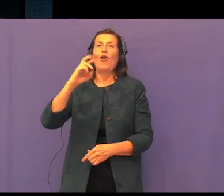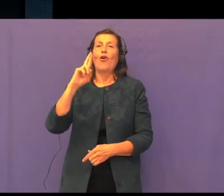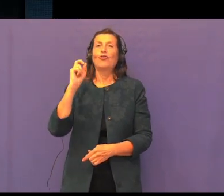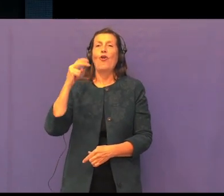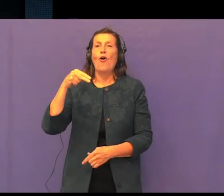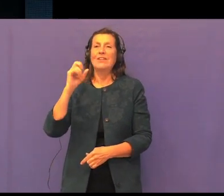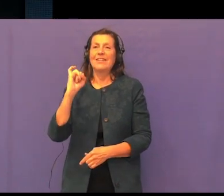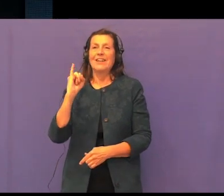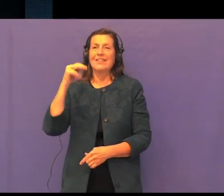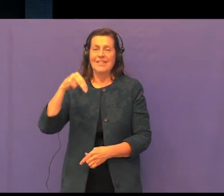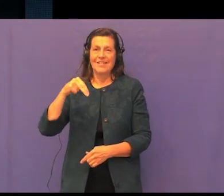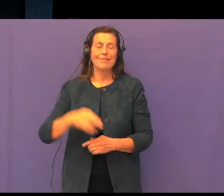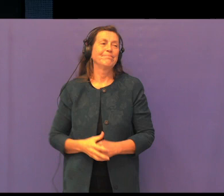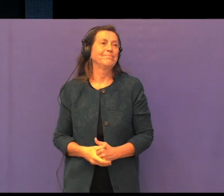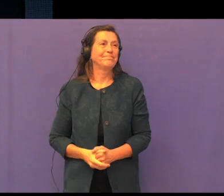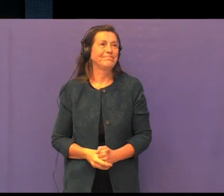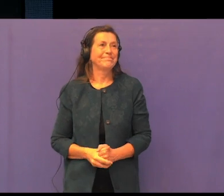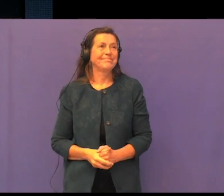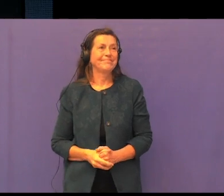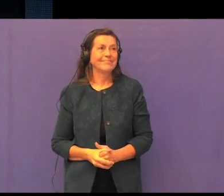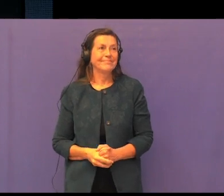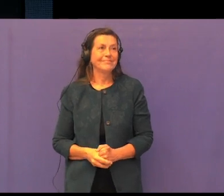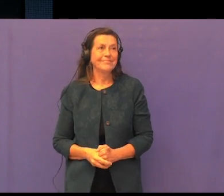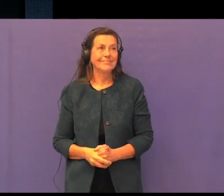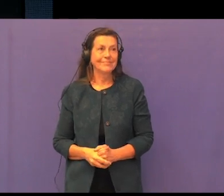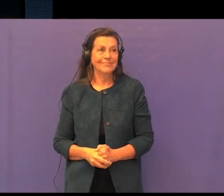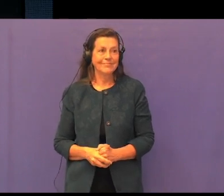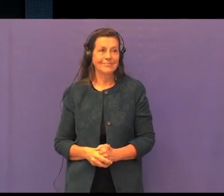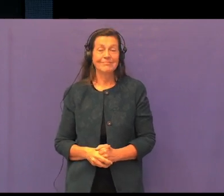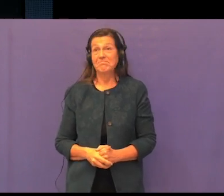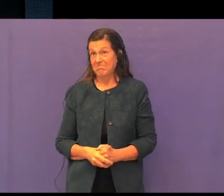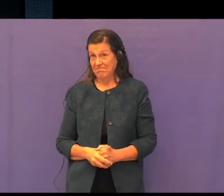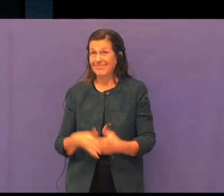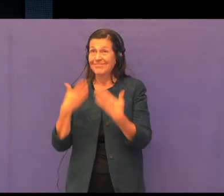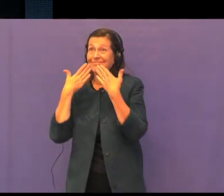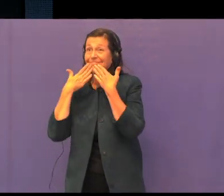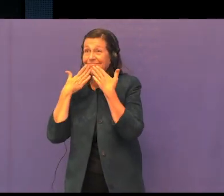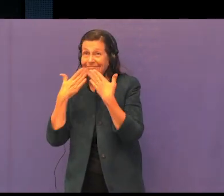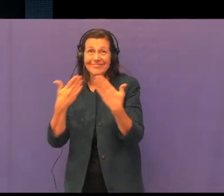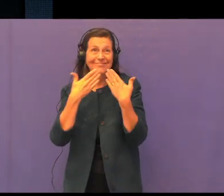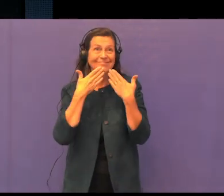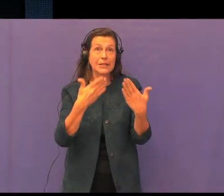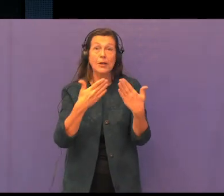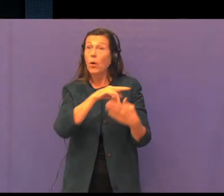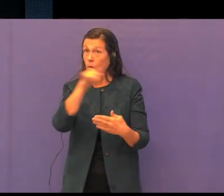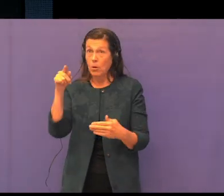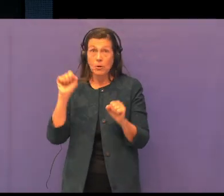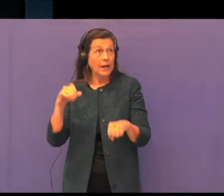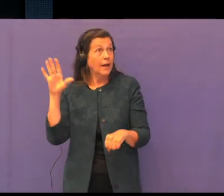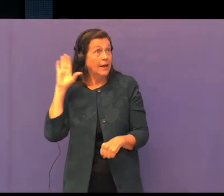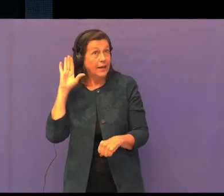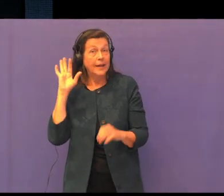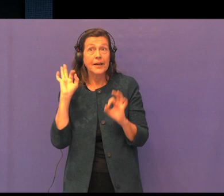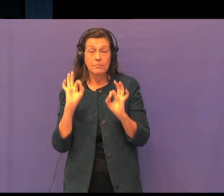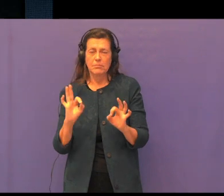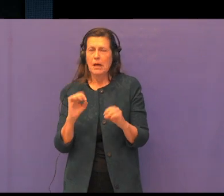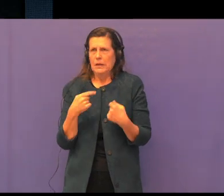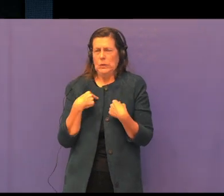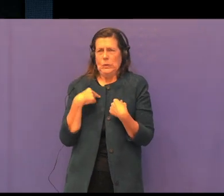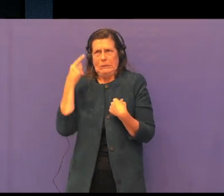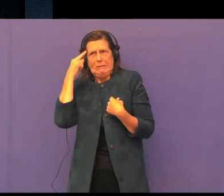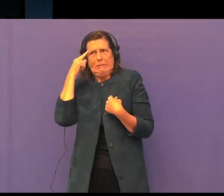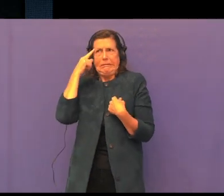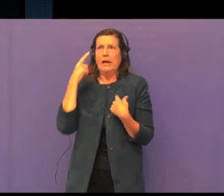Thank you, everybody. Everybody can hear me okay? Because I'm always worried about these concealed mics that somehow sit in the switch or something like